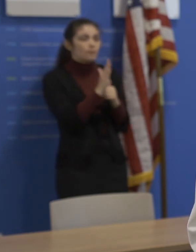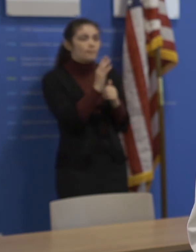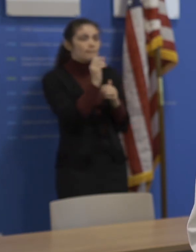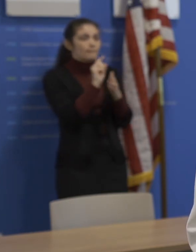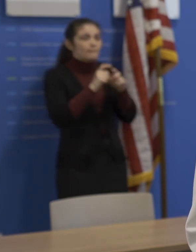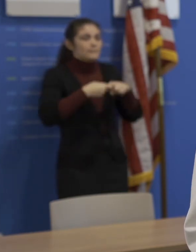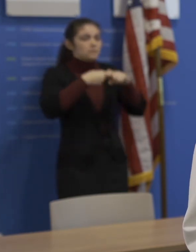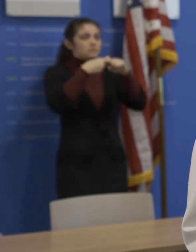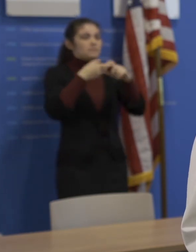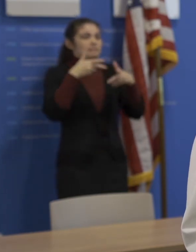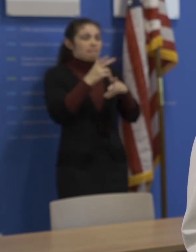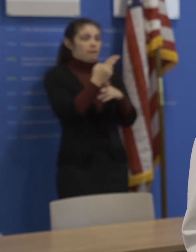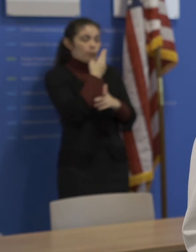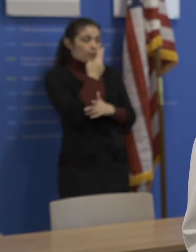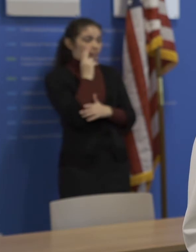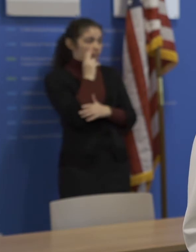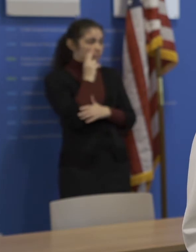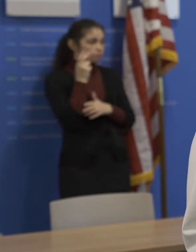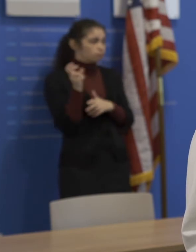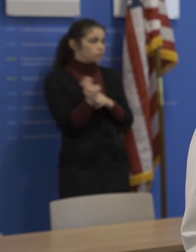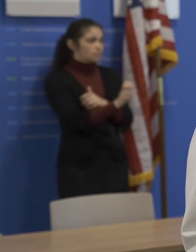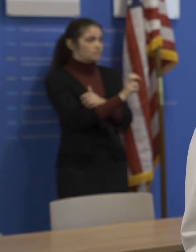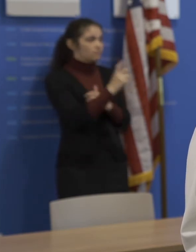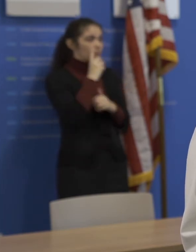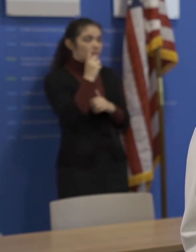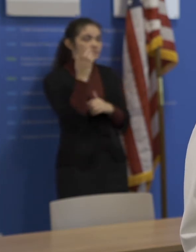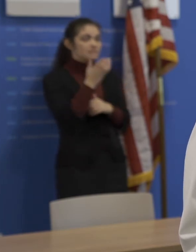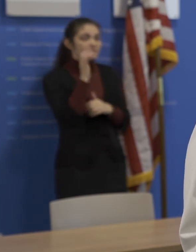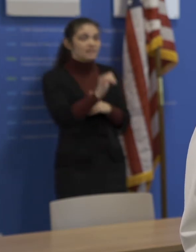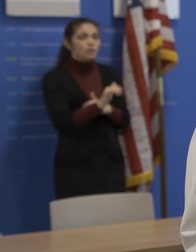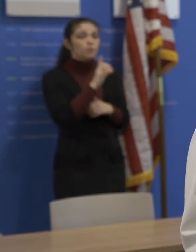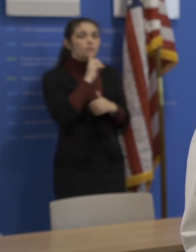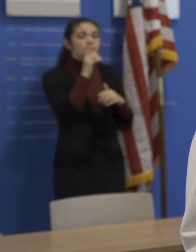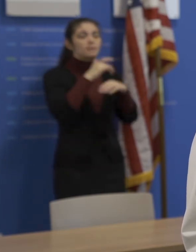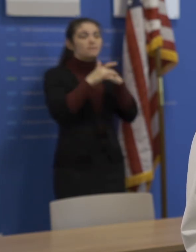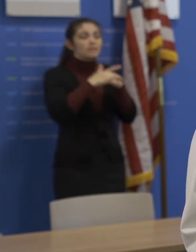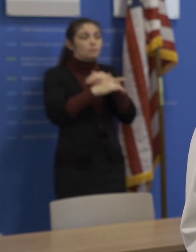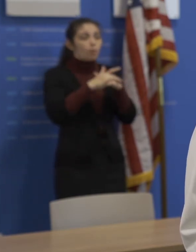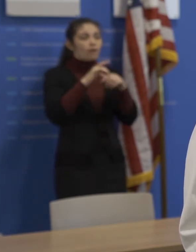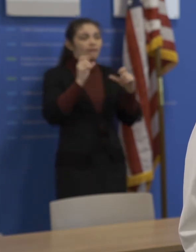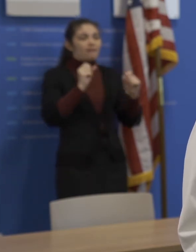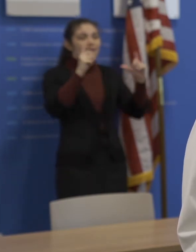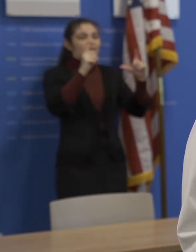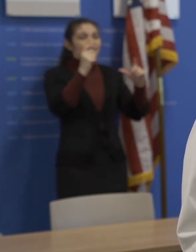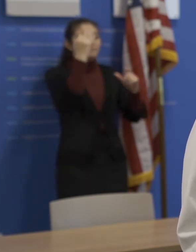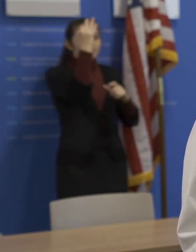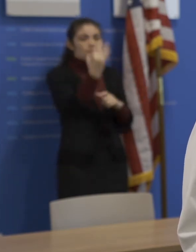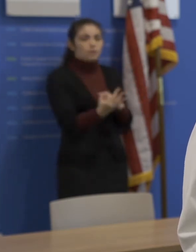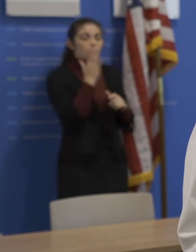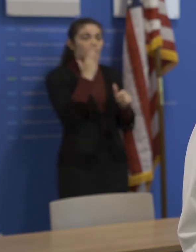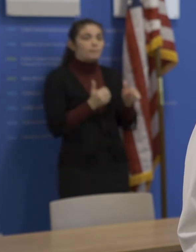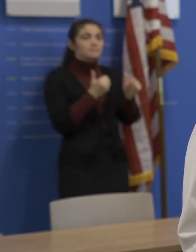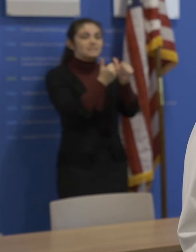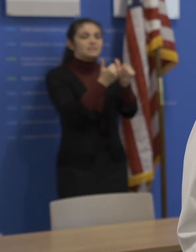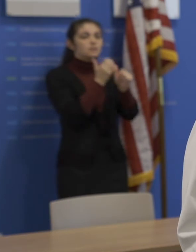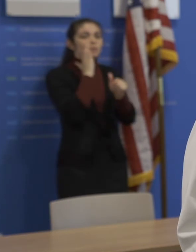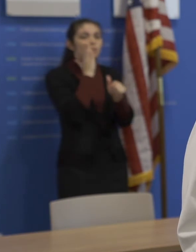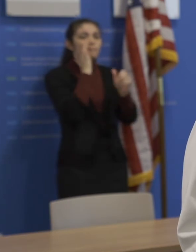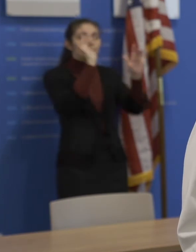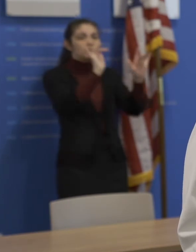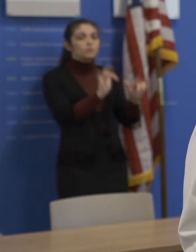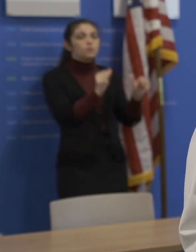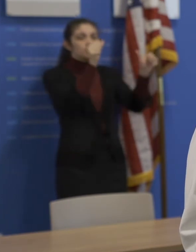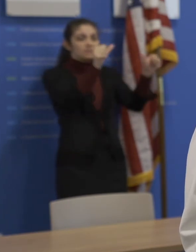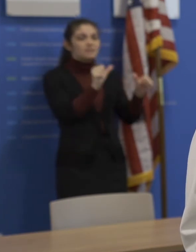pause for a moment to allow Heather to transition over to the slides. These slides will be available to you. Every Friday we'll be updating them, and they will be posted